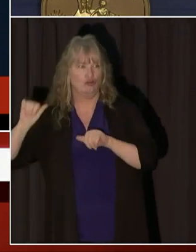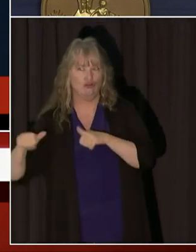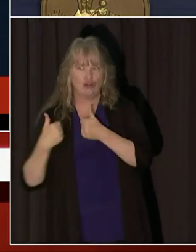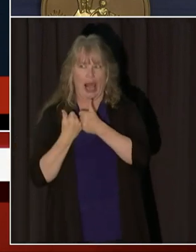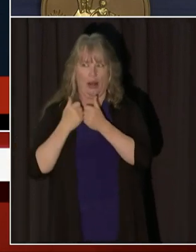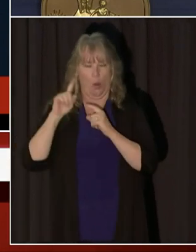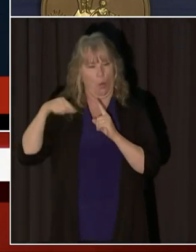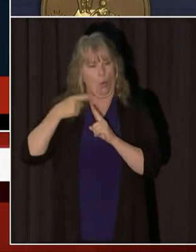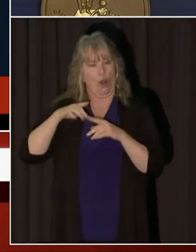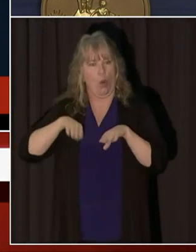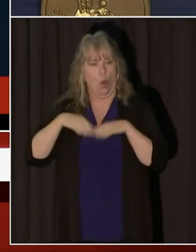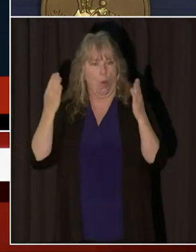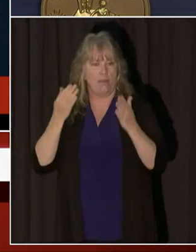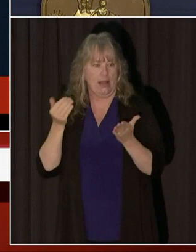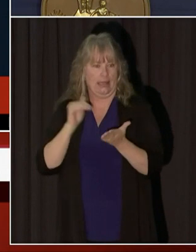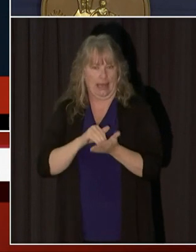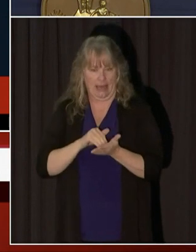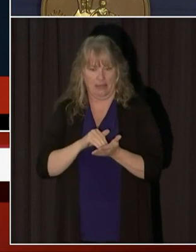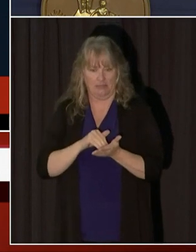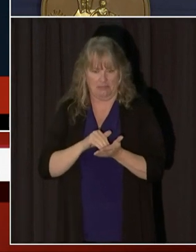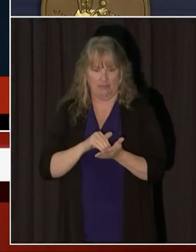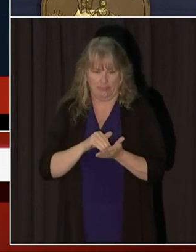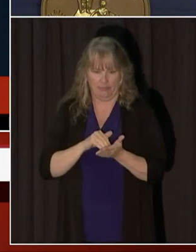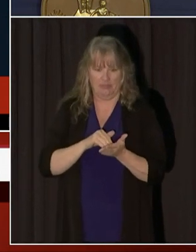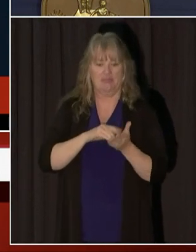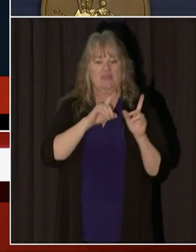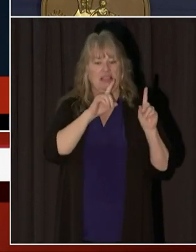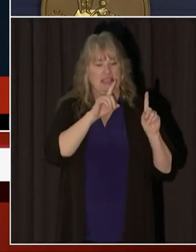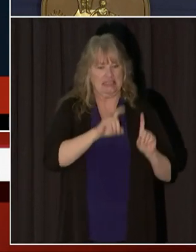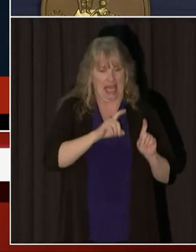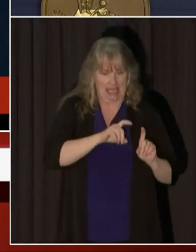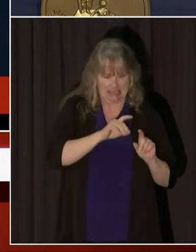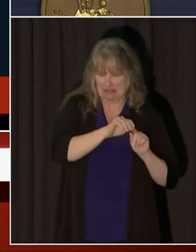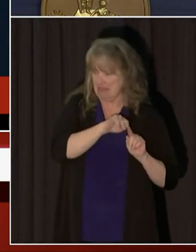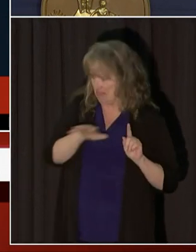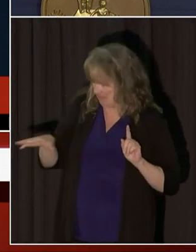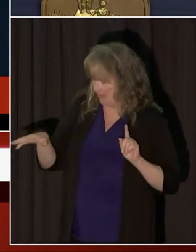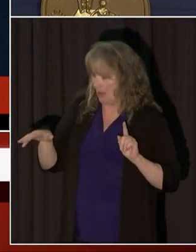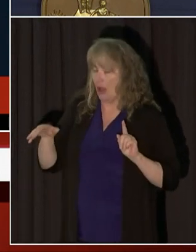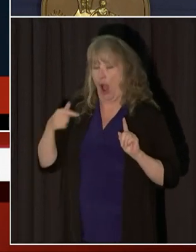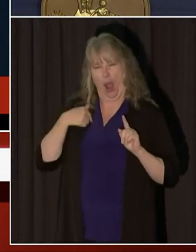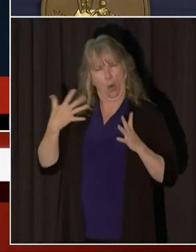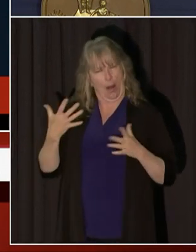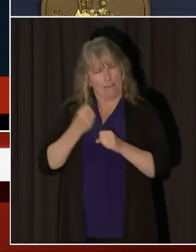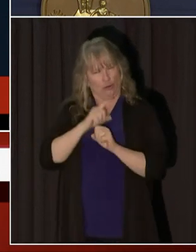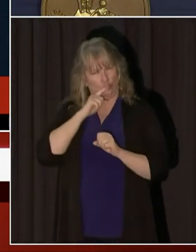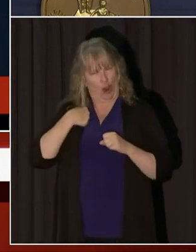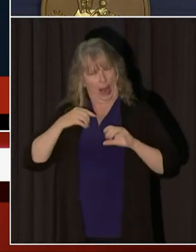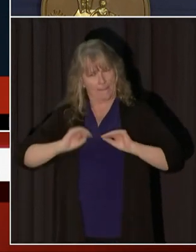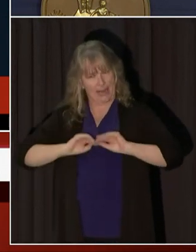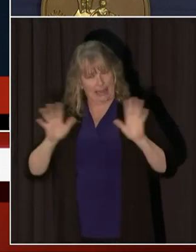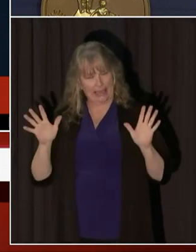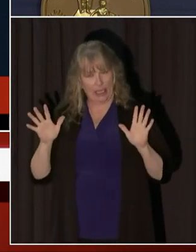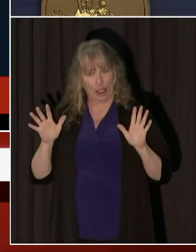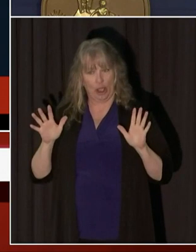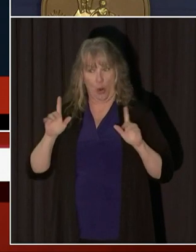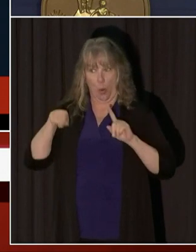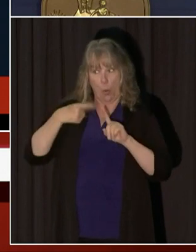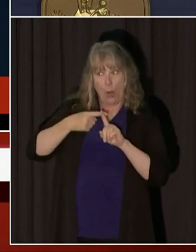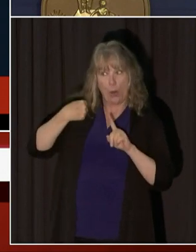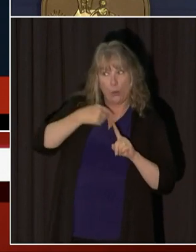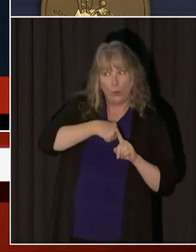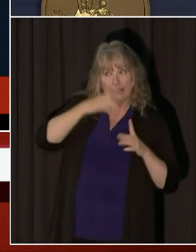reopening. But I want to be clear that in deciding when to reopen, we will continue to follow